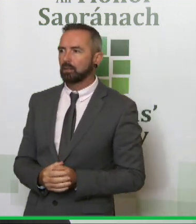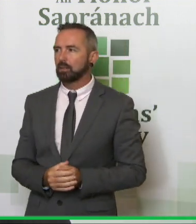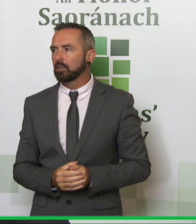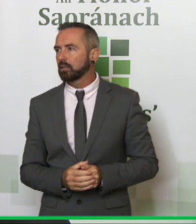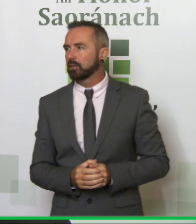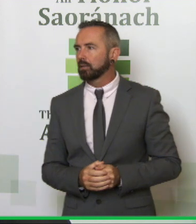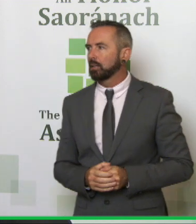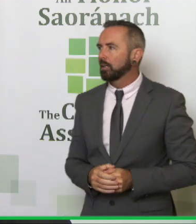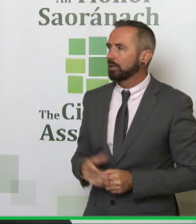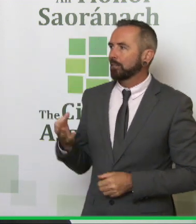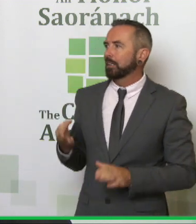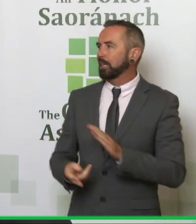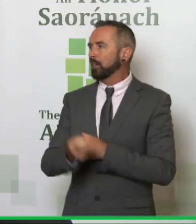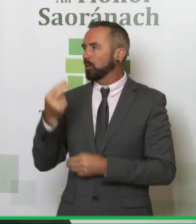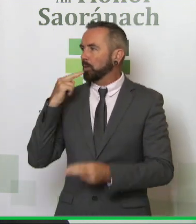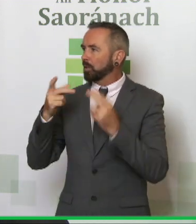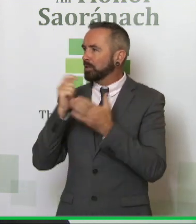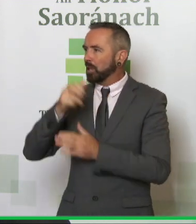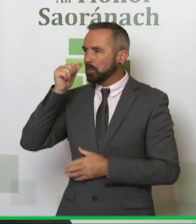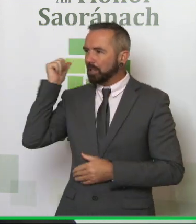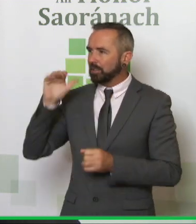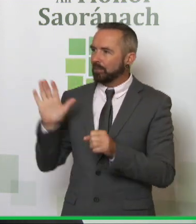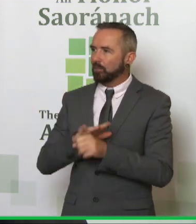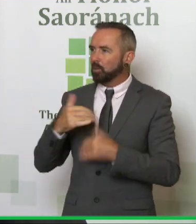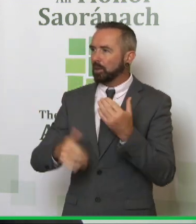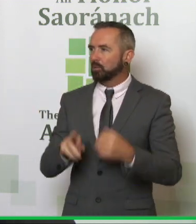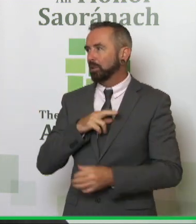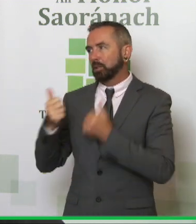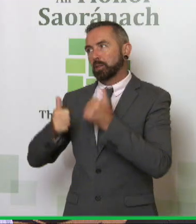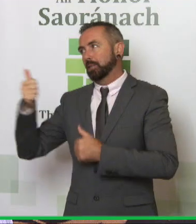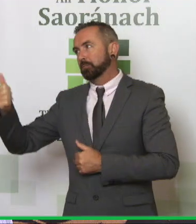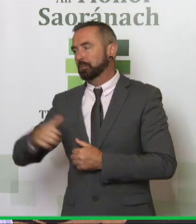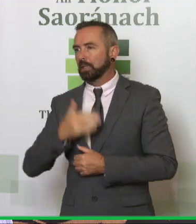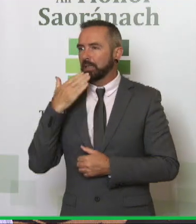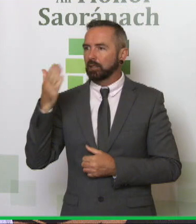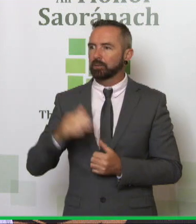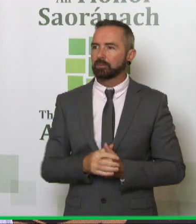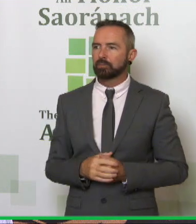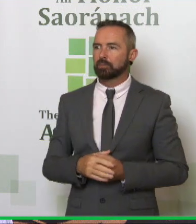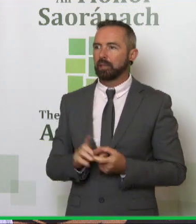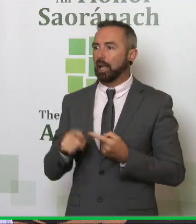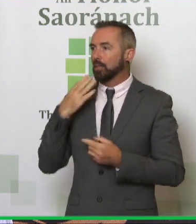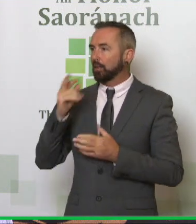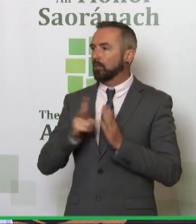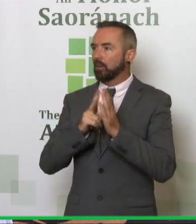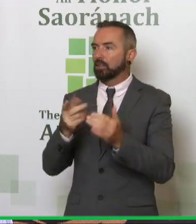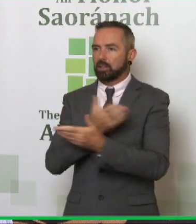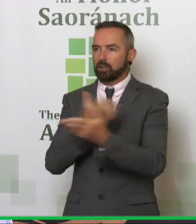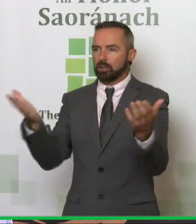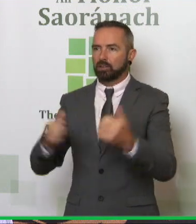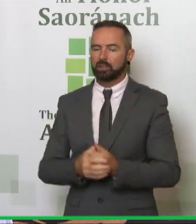Gave up their lunchtime yesterday, gave a lot of time throughout the whole process, and really do appreciate it. And thanks for putting your name forward to everybody else as